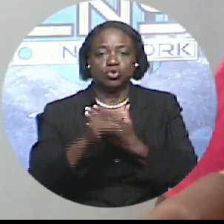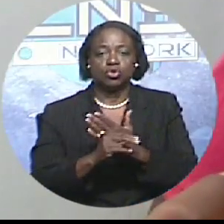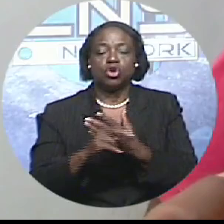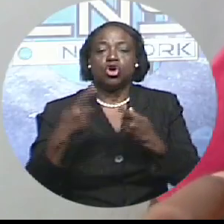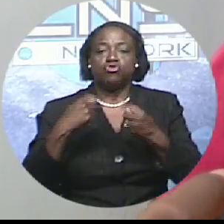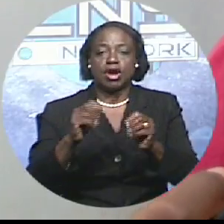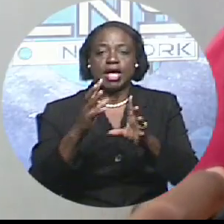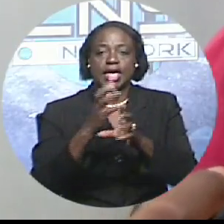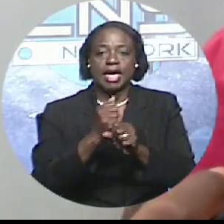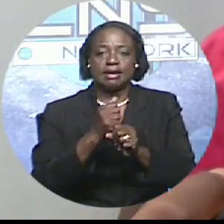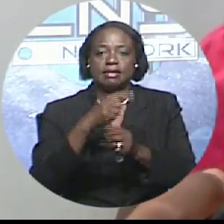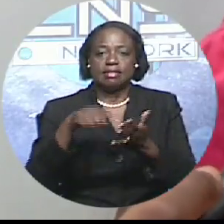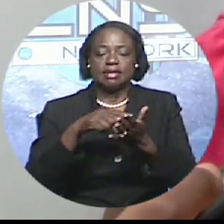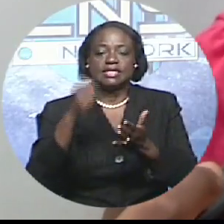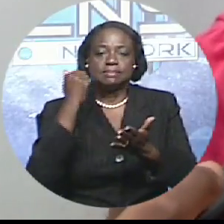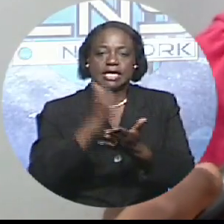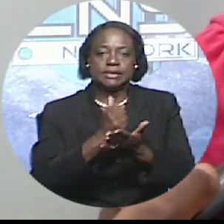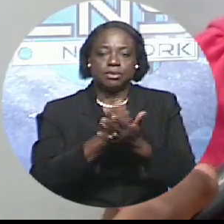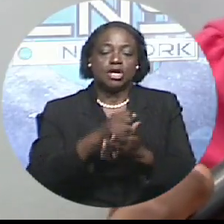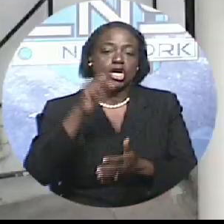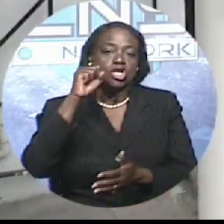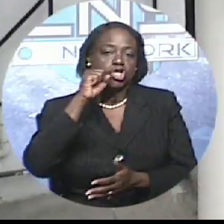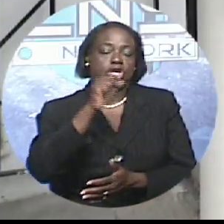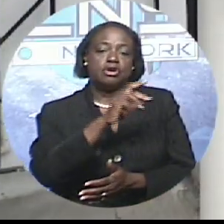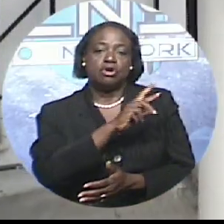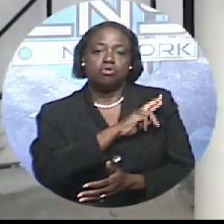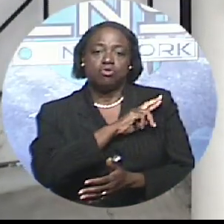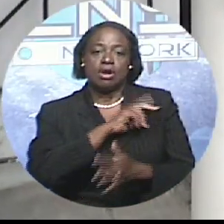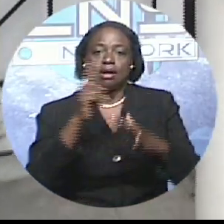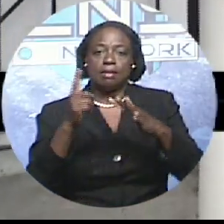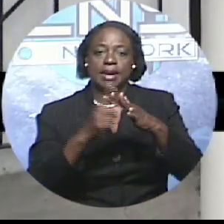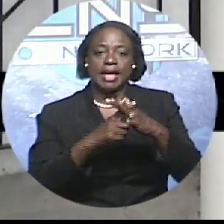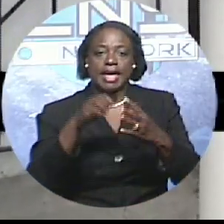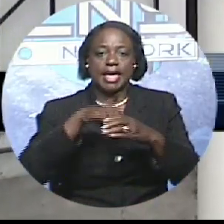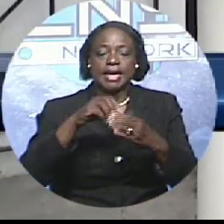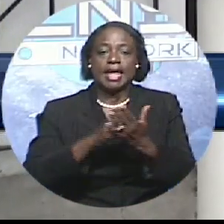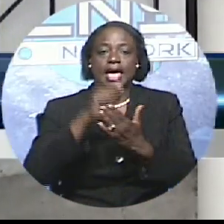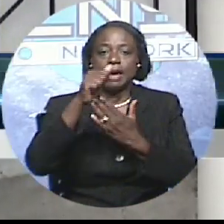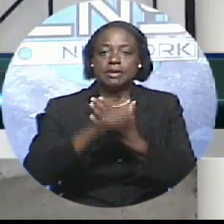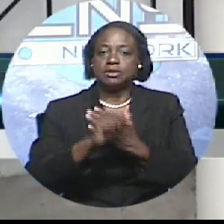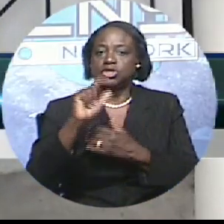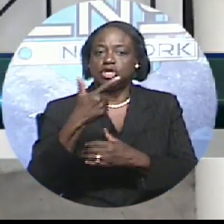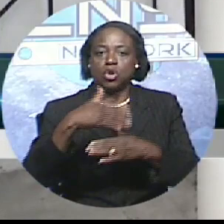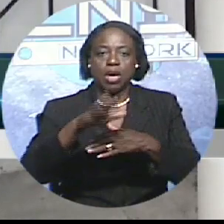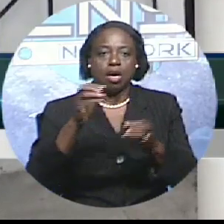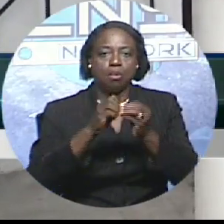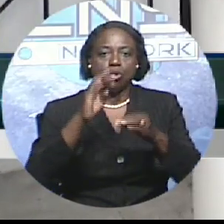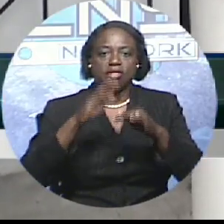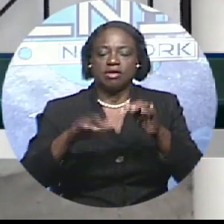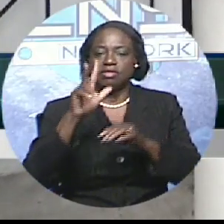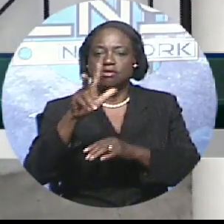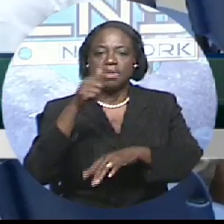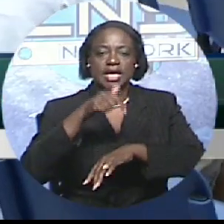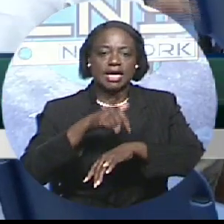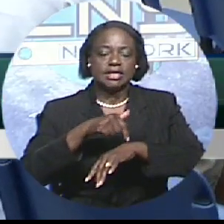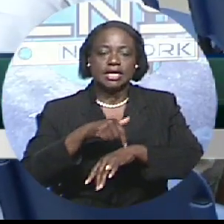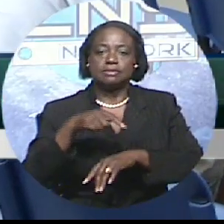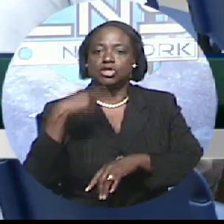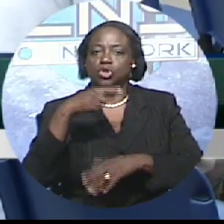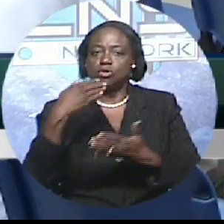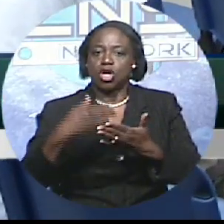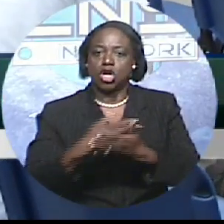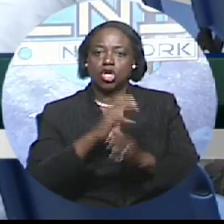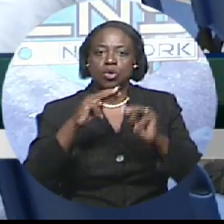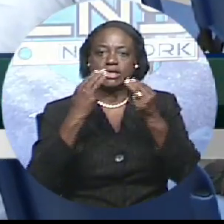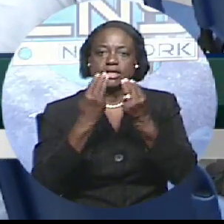Sharon Roll applied for her e-passport in April and says she has been turned away more than three times. She told our news team Monday that she's expected to